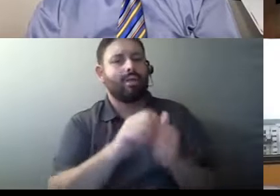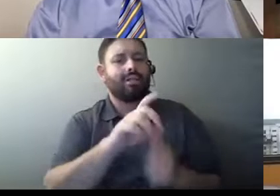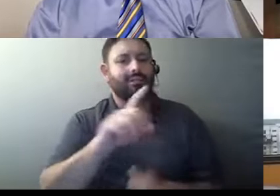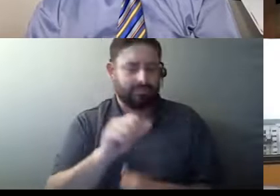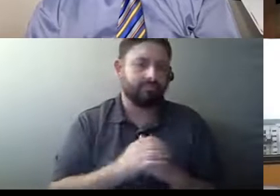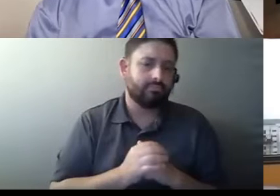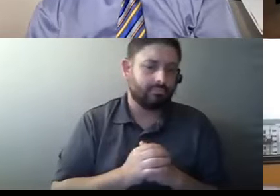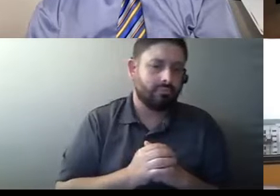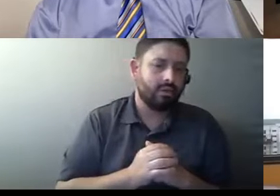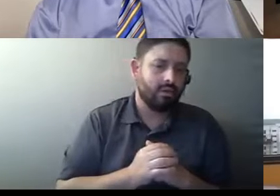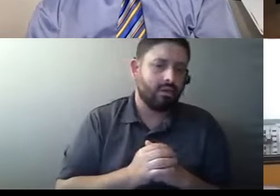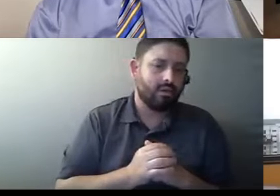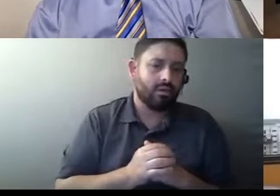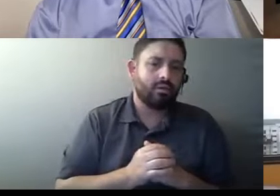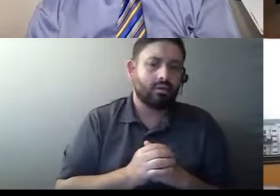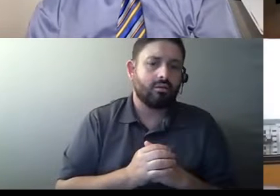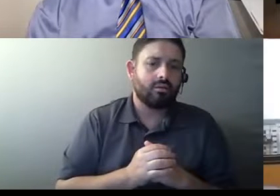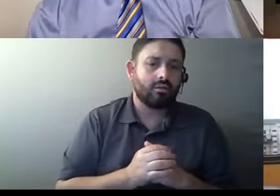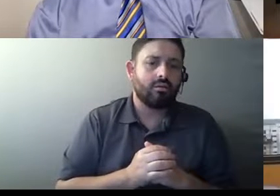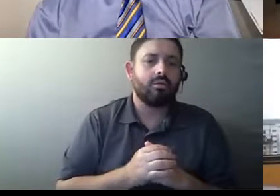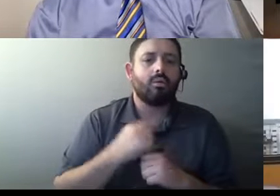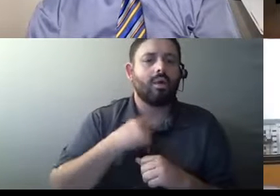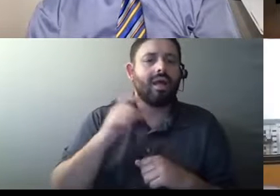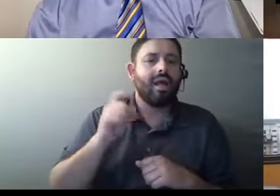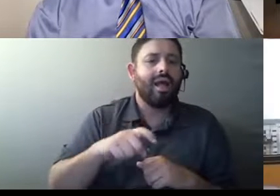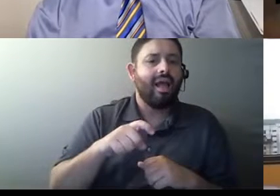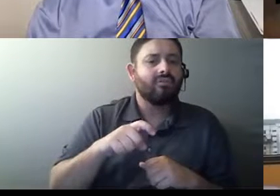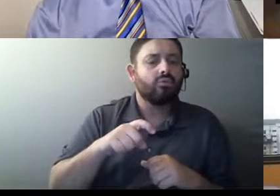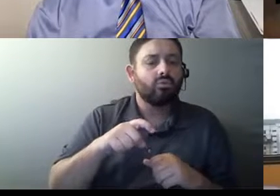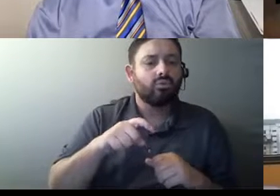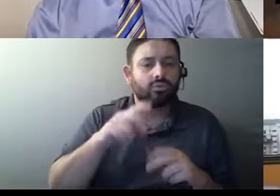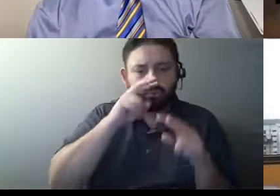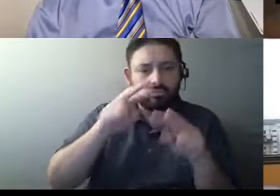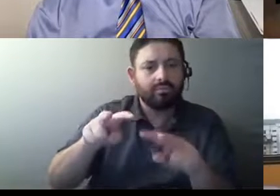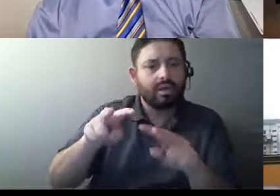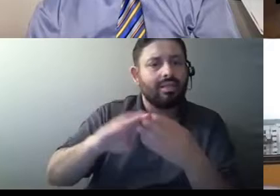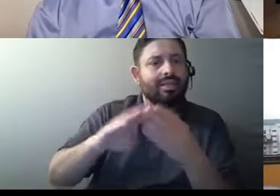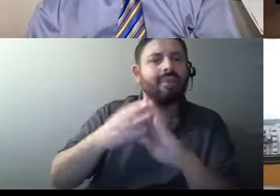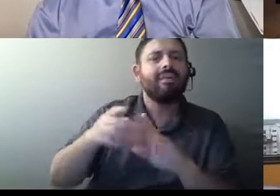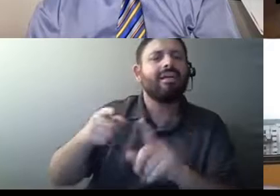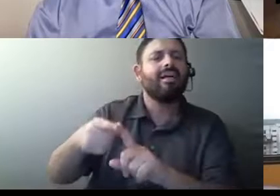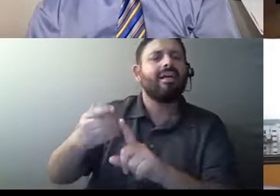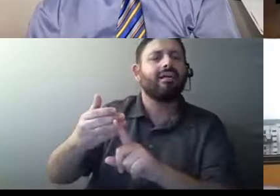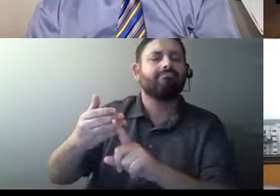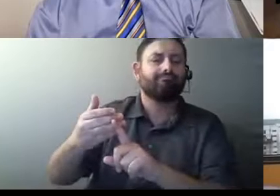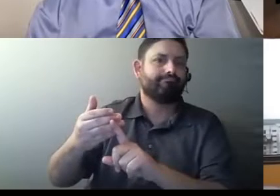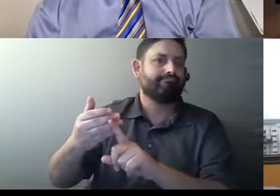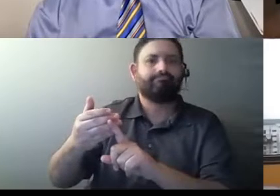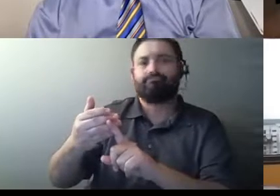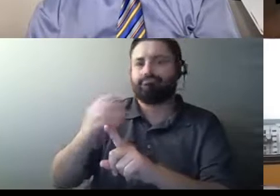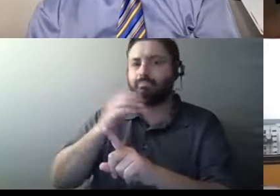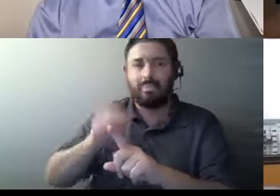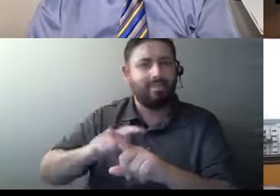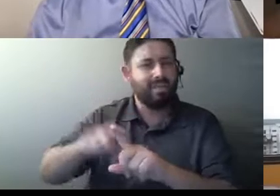upgrade our disabled community because we're looking at them as so prehistoric, but they are